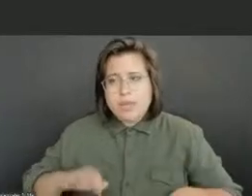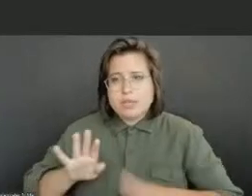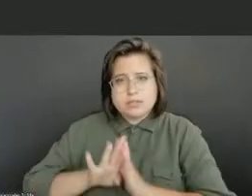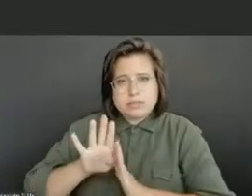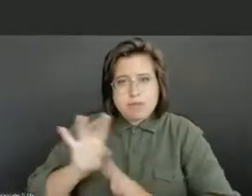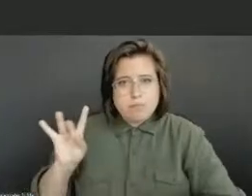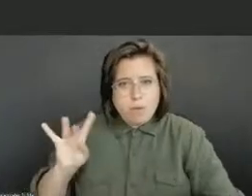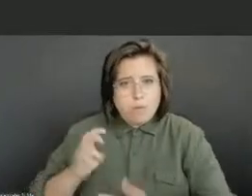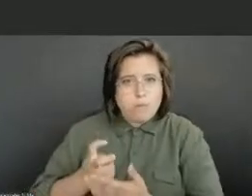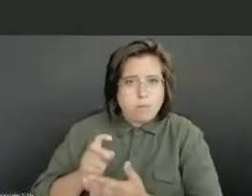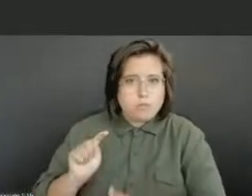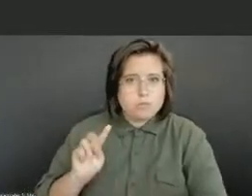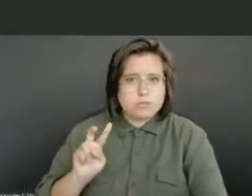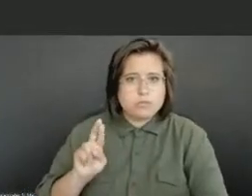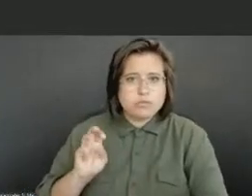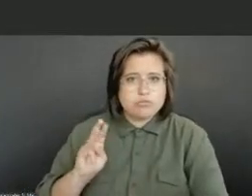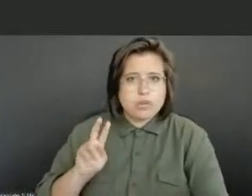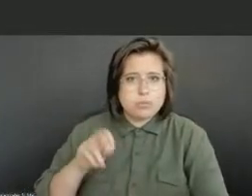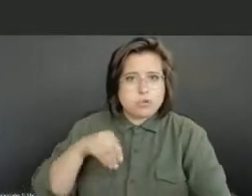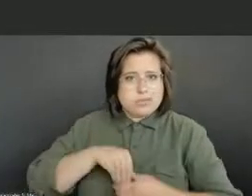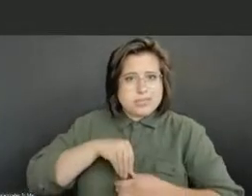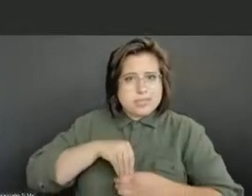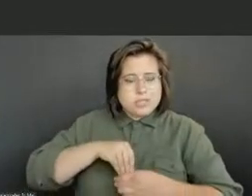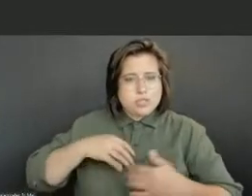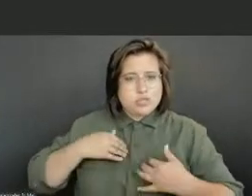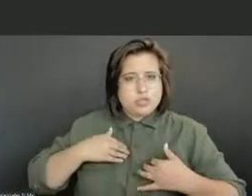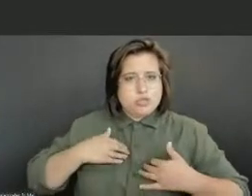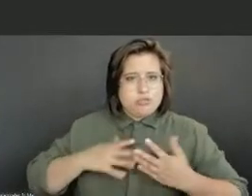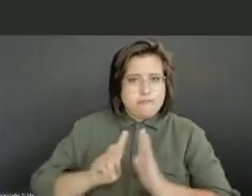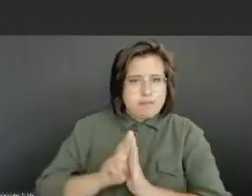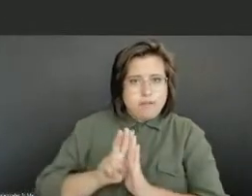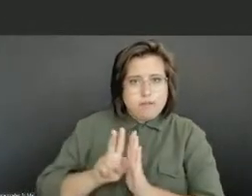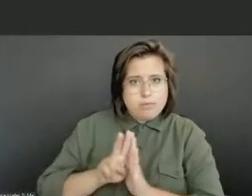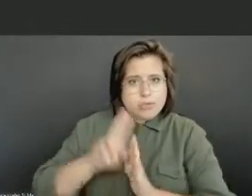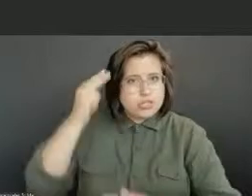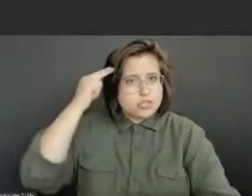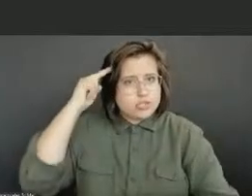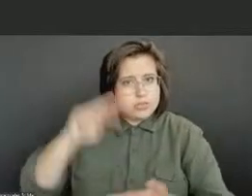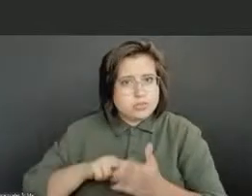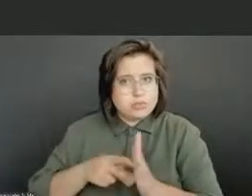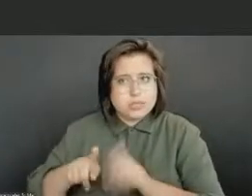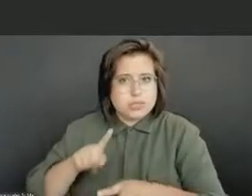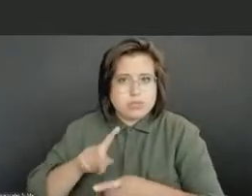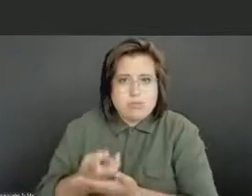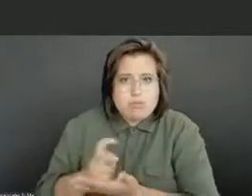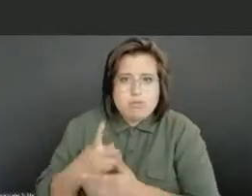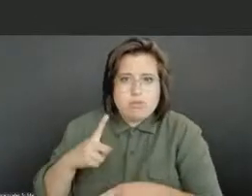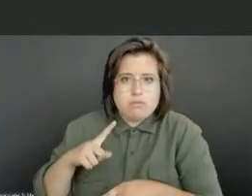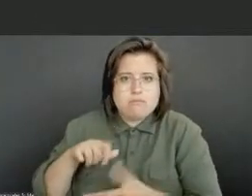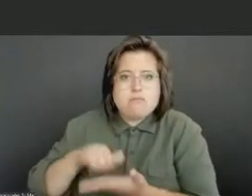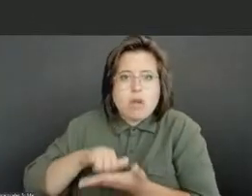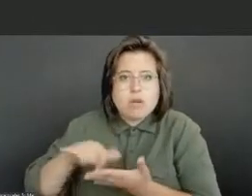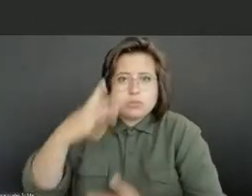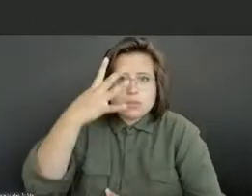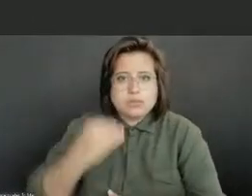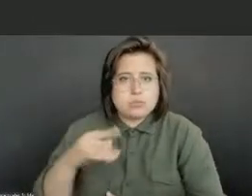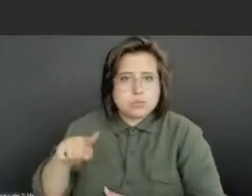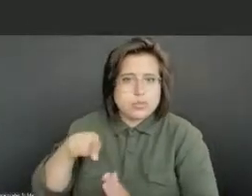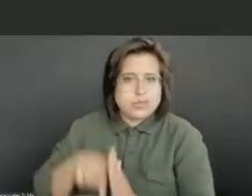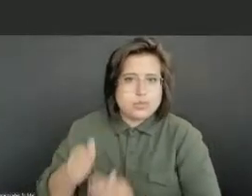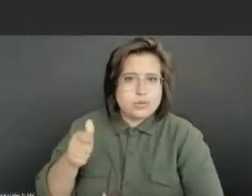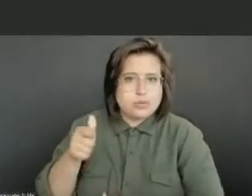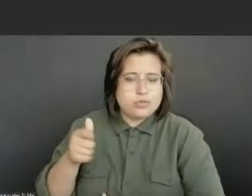and internal vibrations, neurological, that caused her basically to not be able to sleep at night. And she took her own life 8 weeks